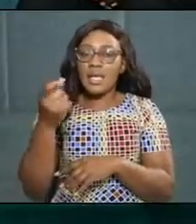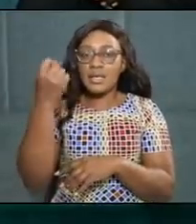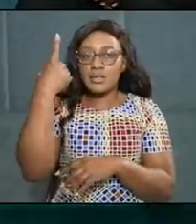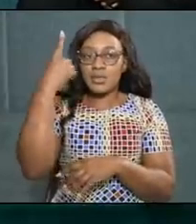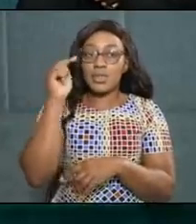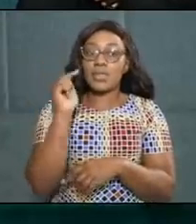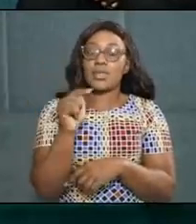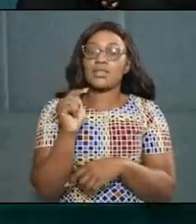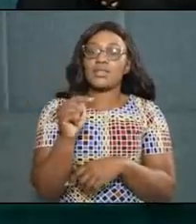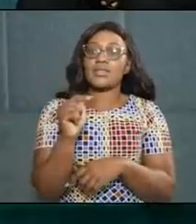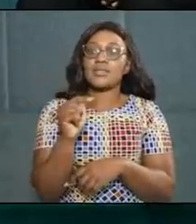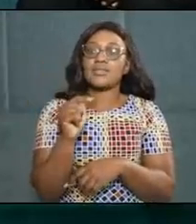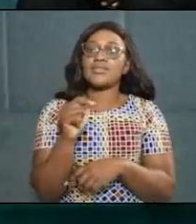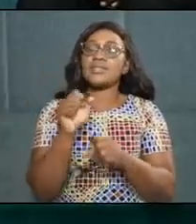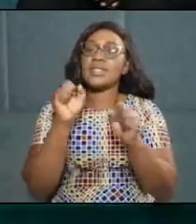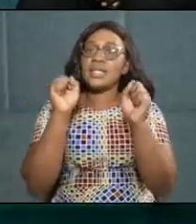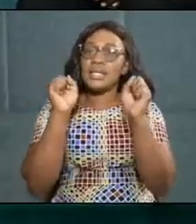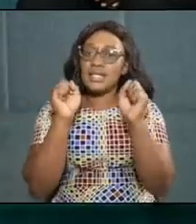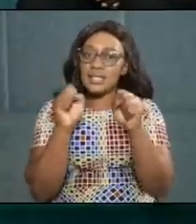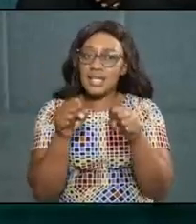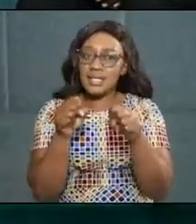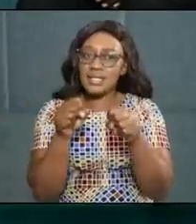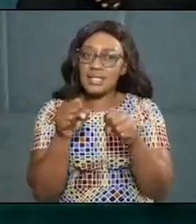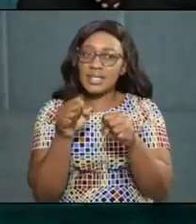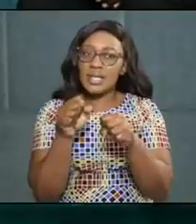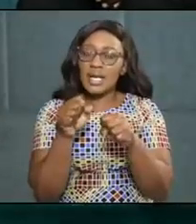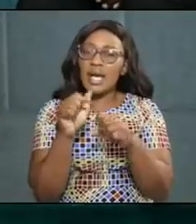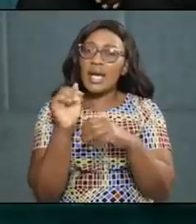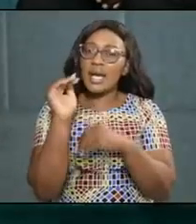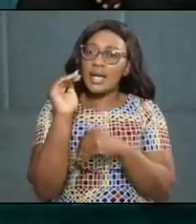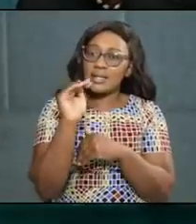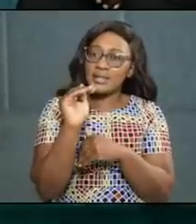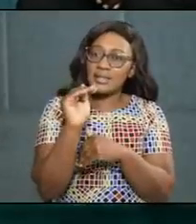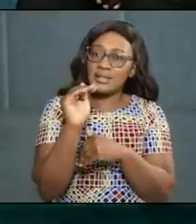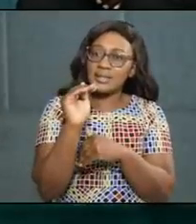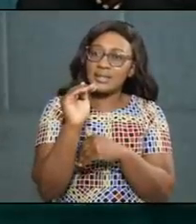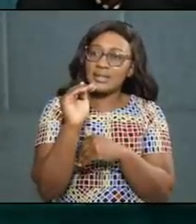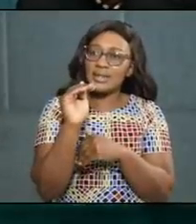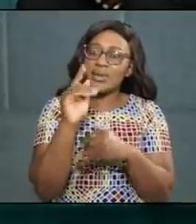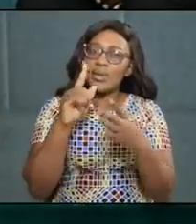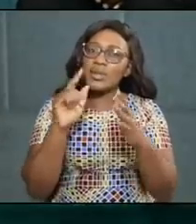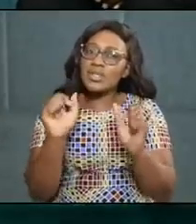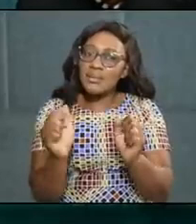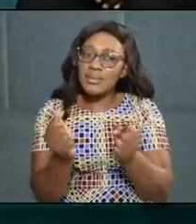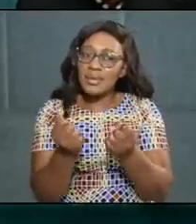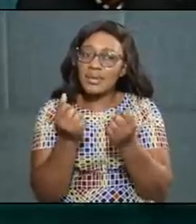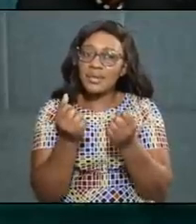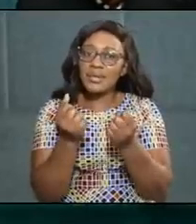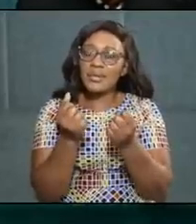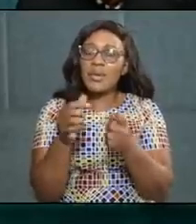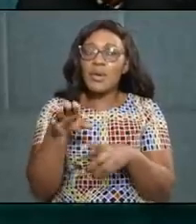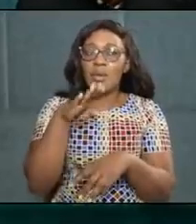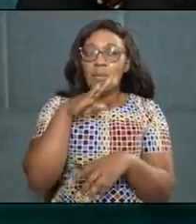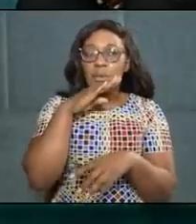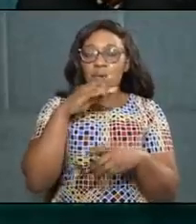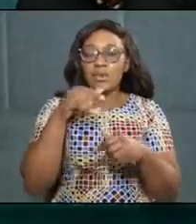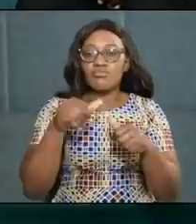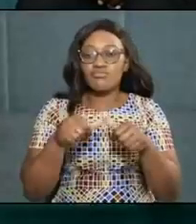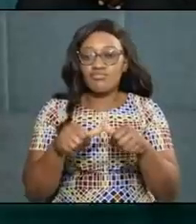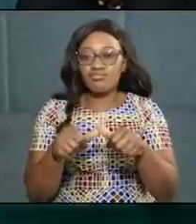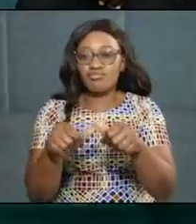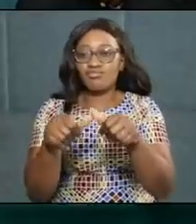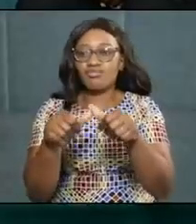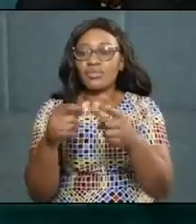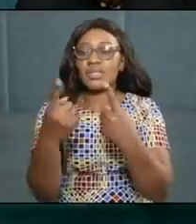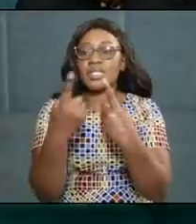Israelites. No wonder even the experience. What took place afterwards? Paul continued speaking and explained to